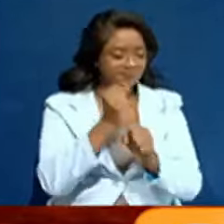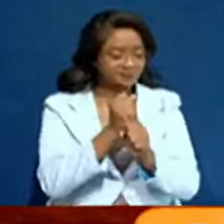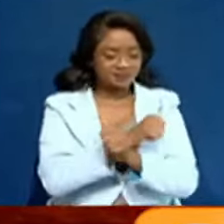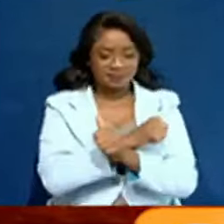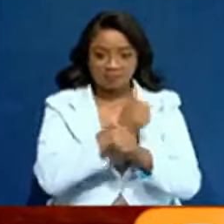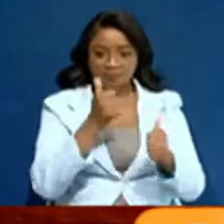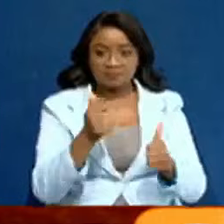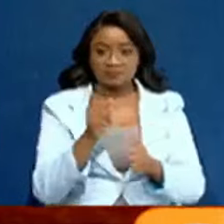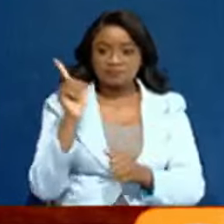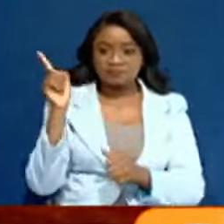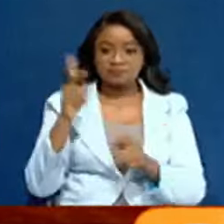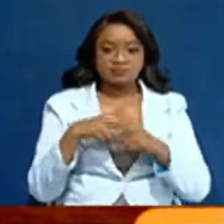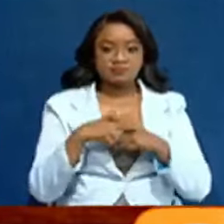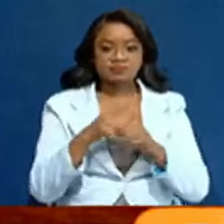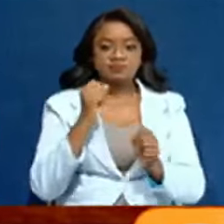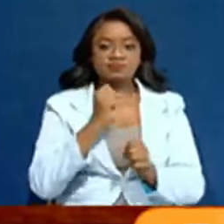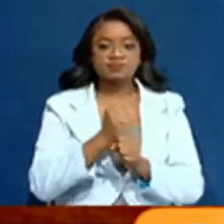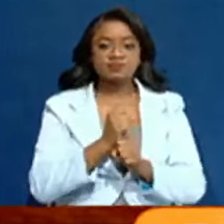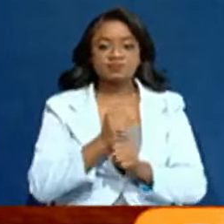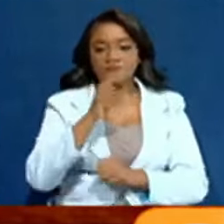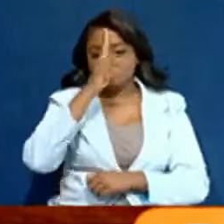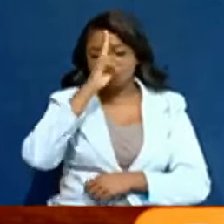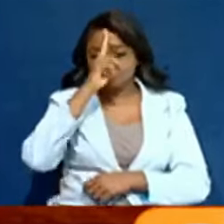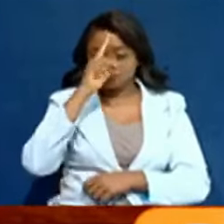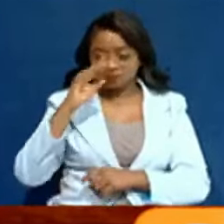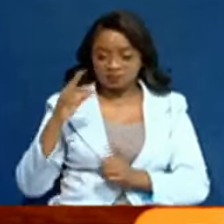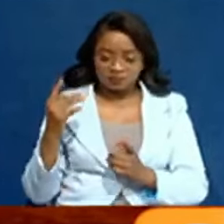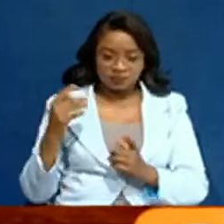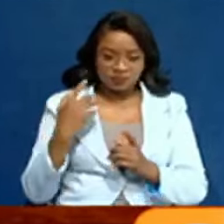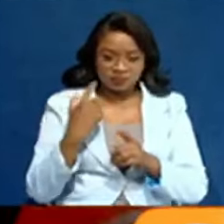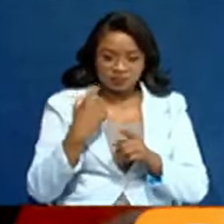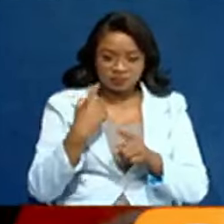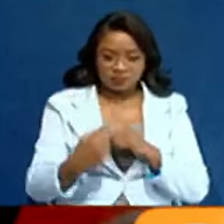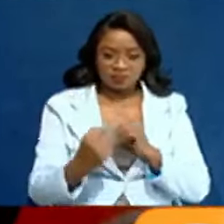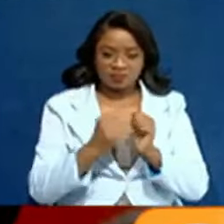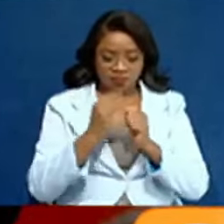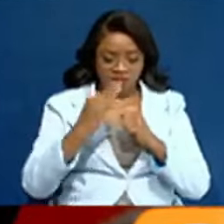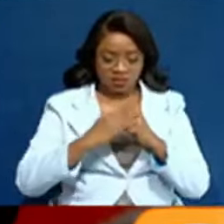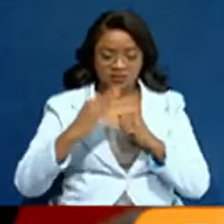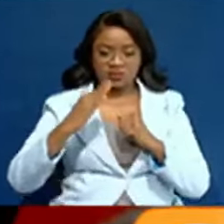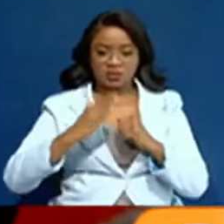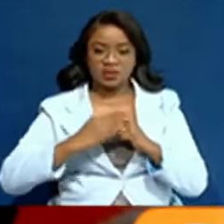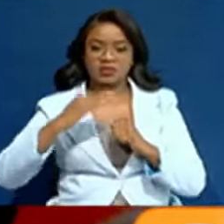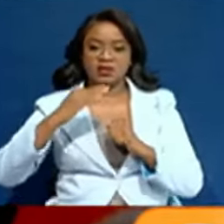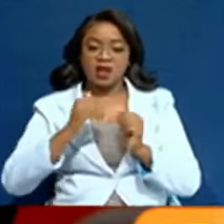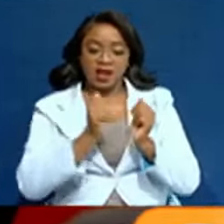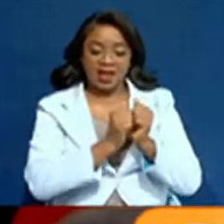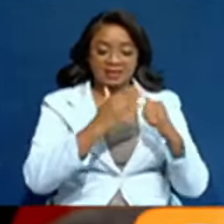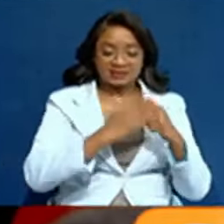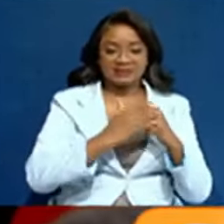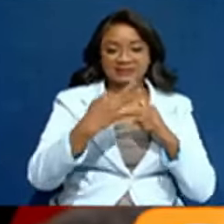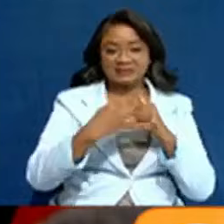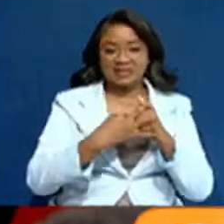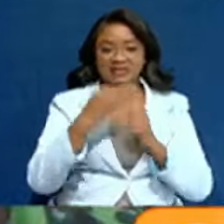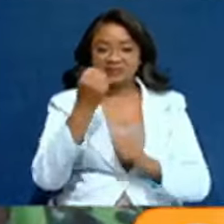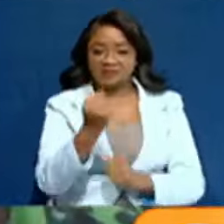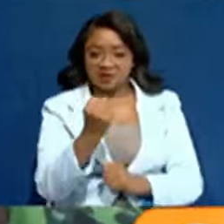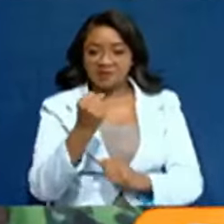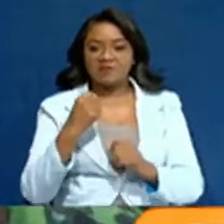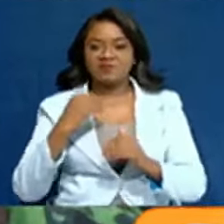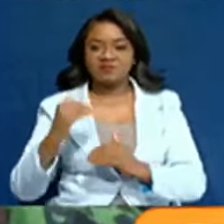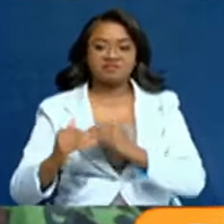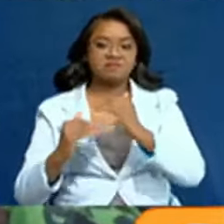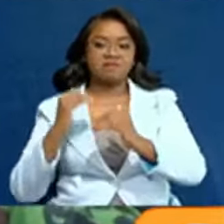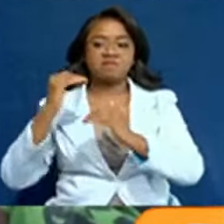joined the service as a police constable in 1985, rising through the ranks of the National Police Service. He